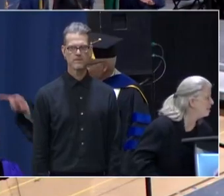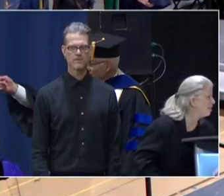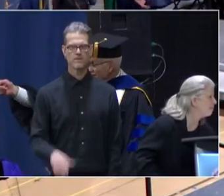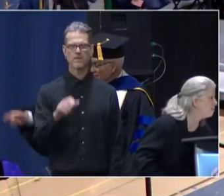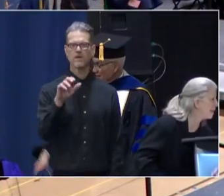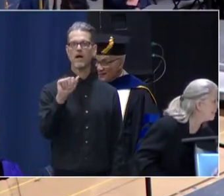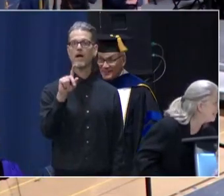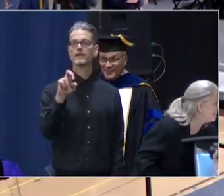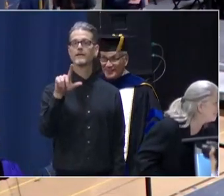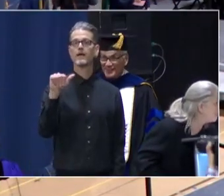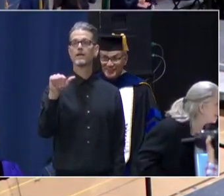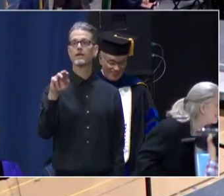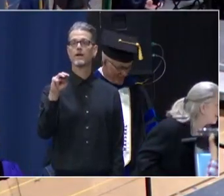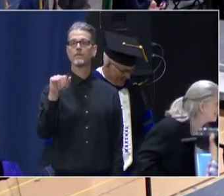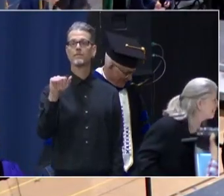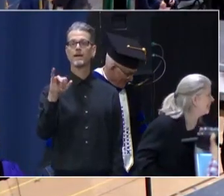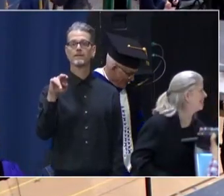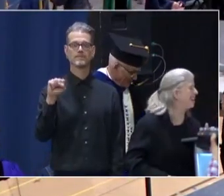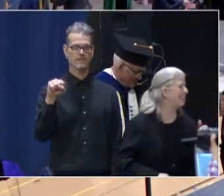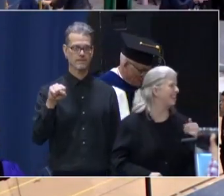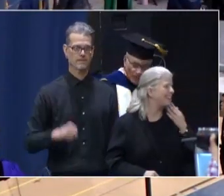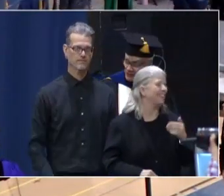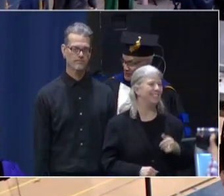Adelia Names.